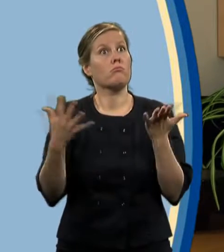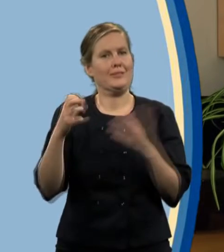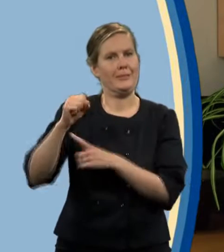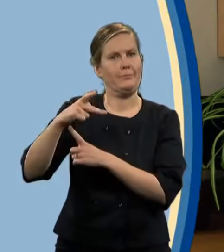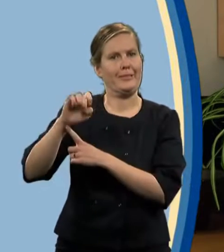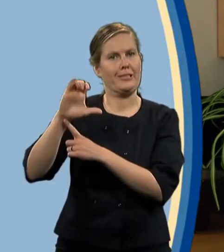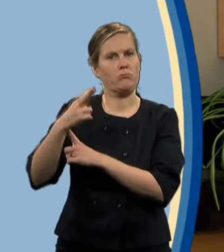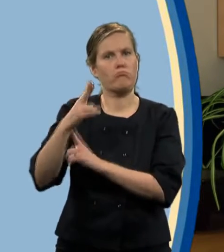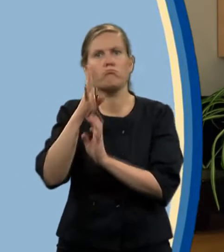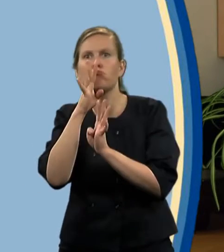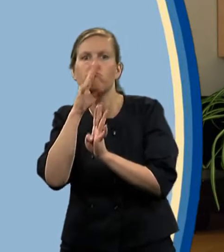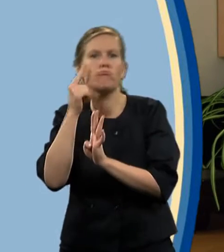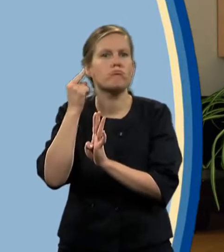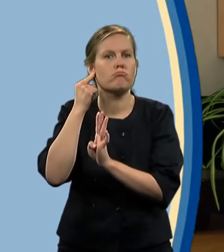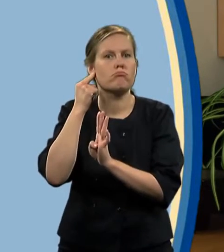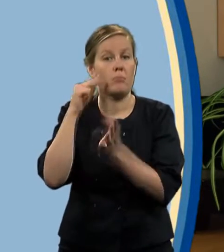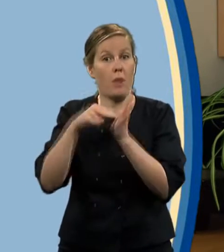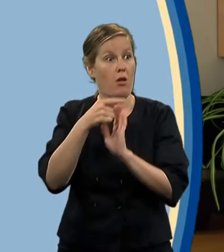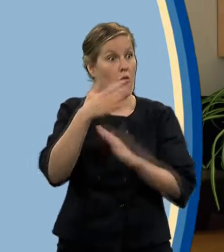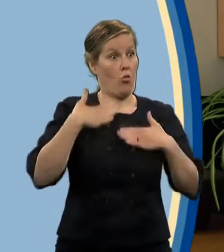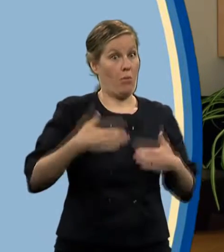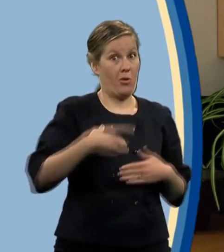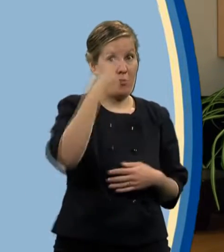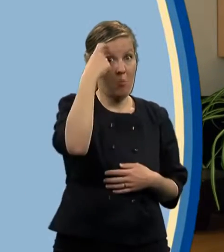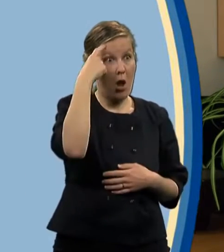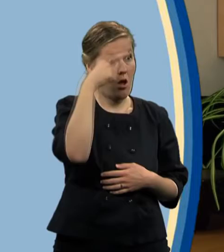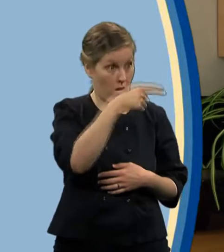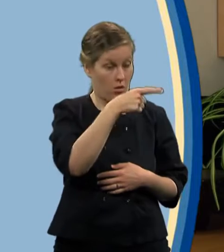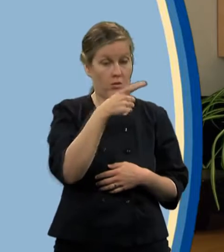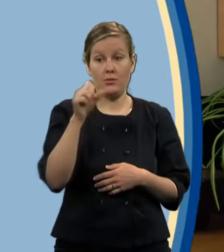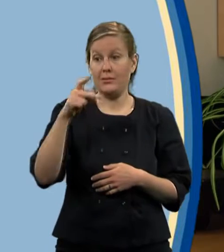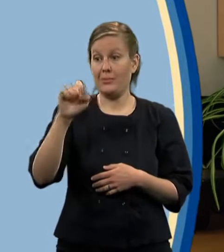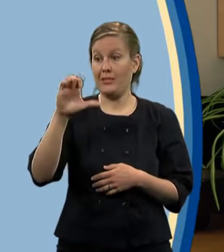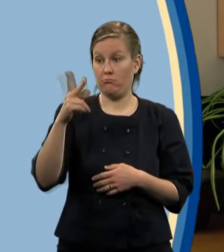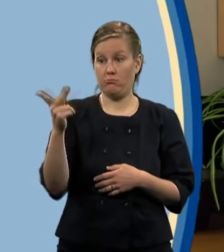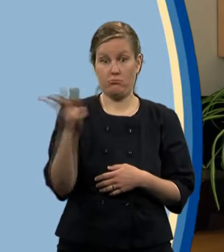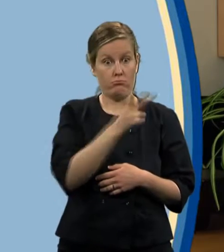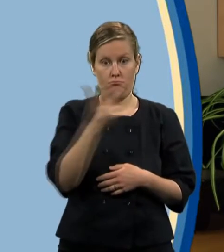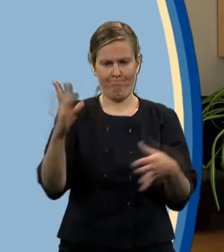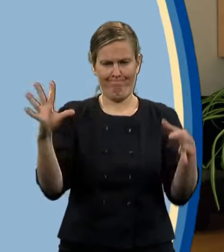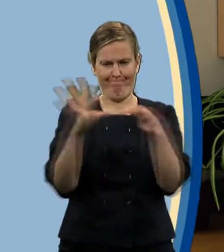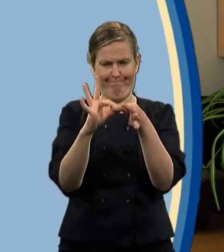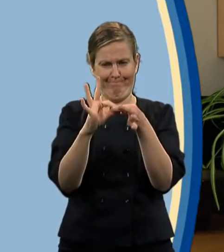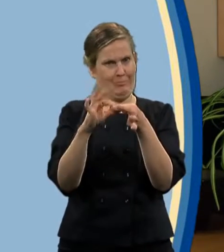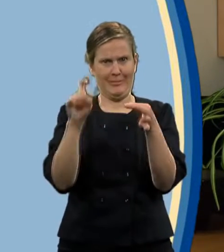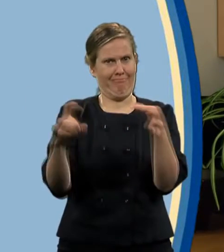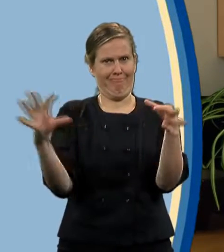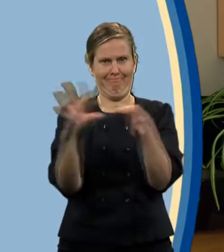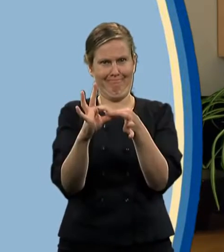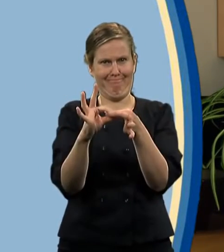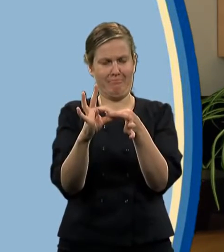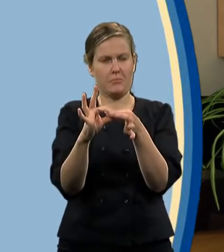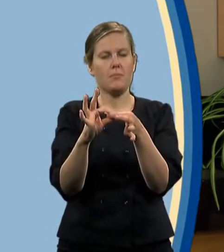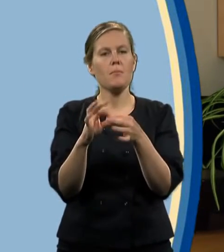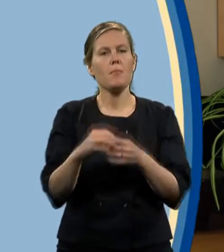language obligatorily requires speech, and that somehow speech is special, and that speech is more special to